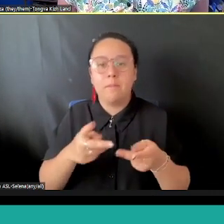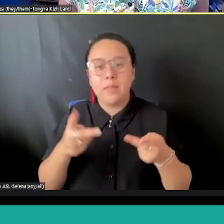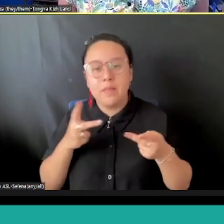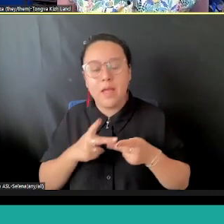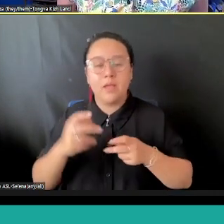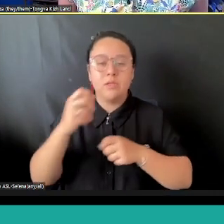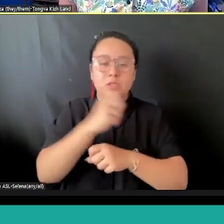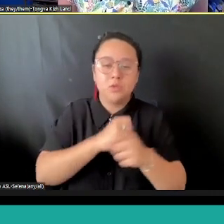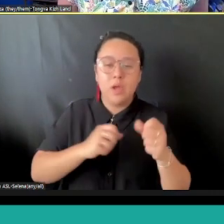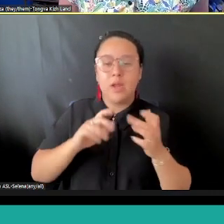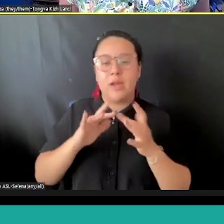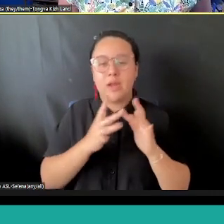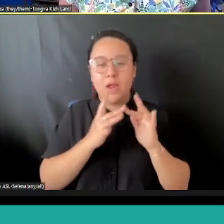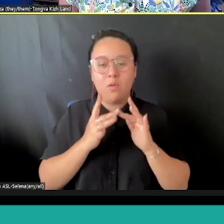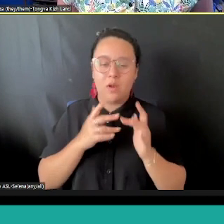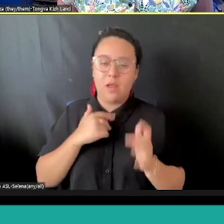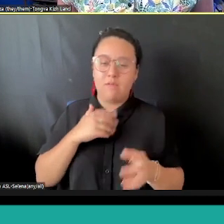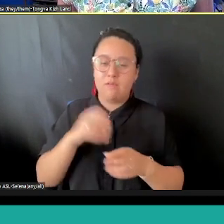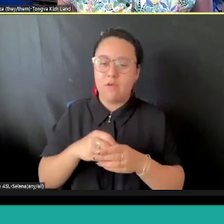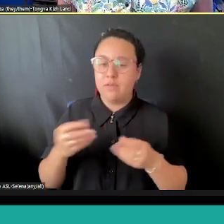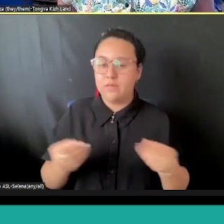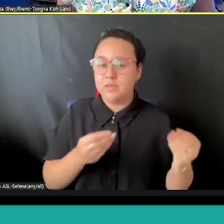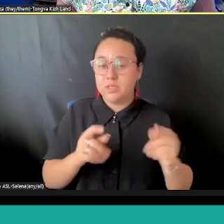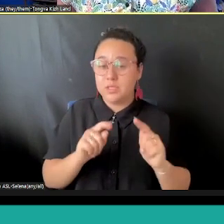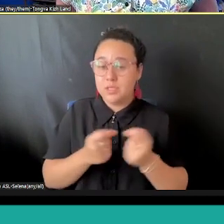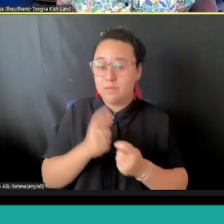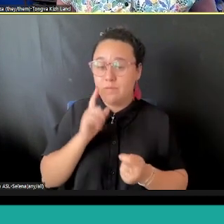that I'm on the facilitation team for as well.